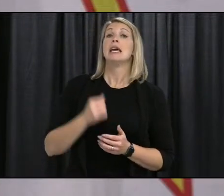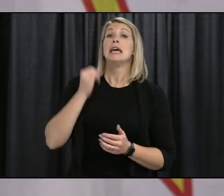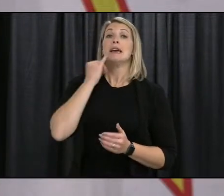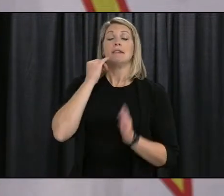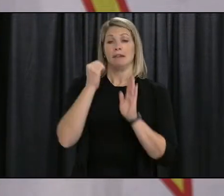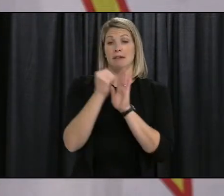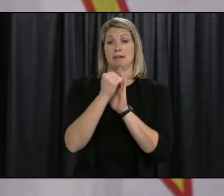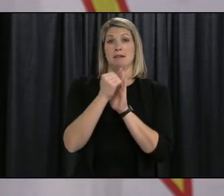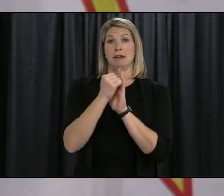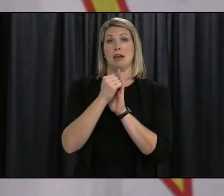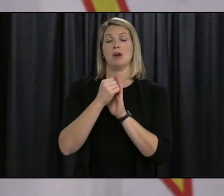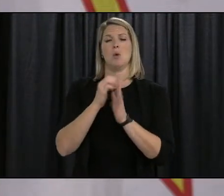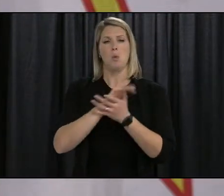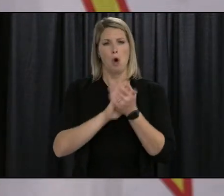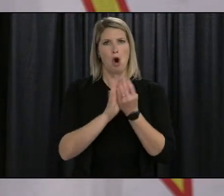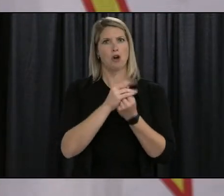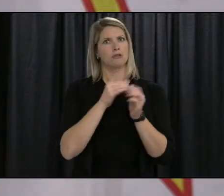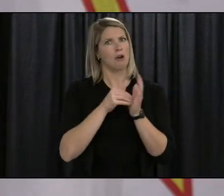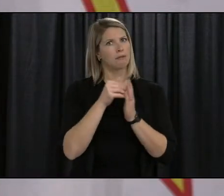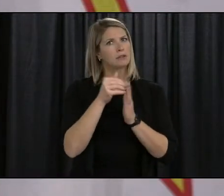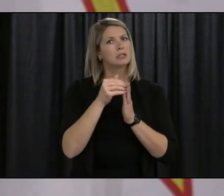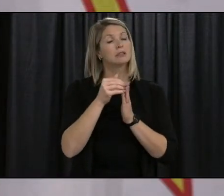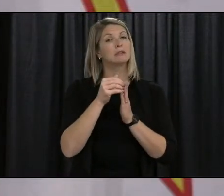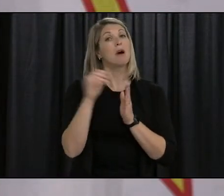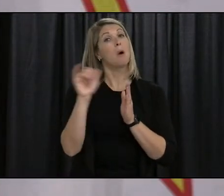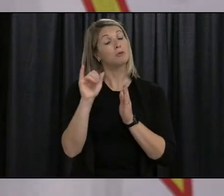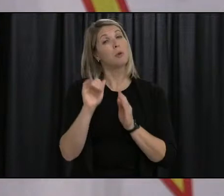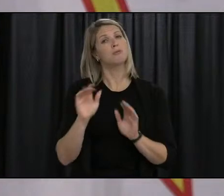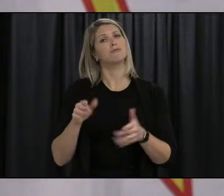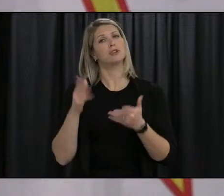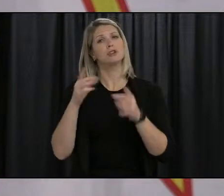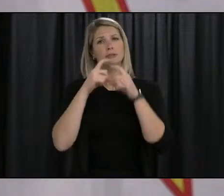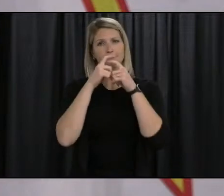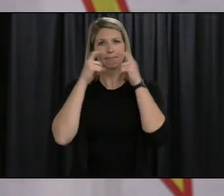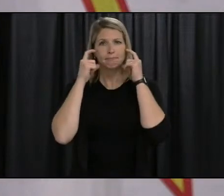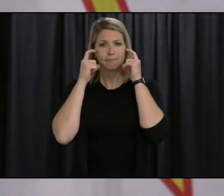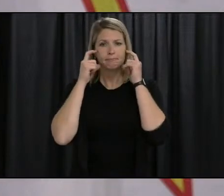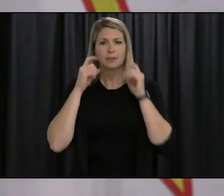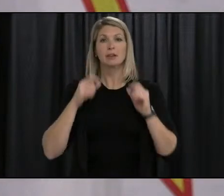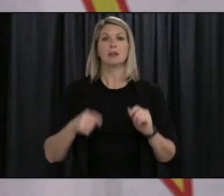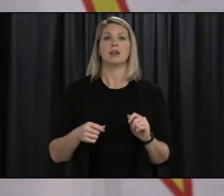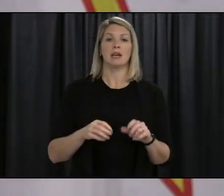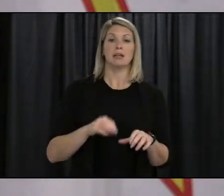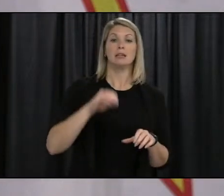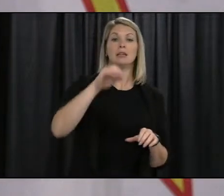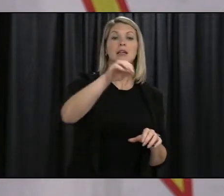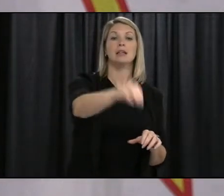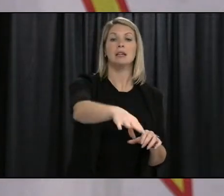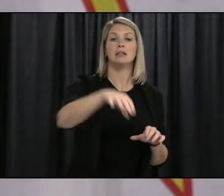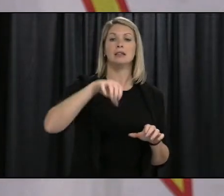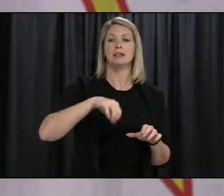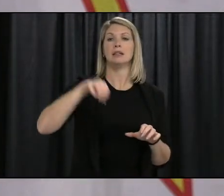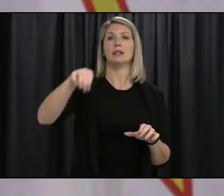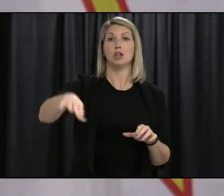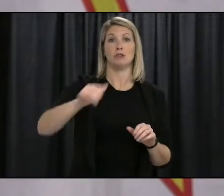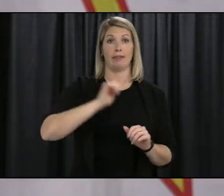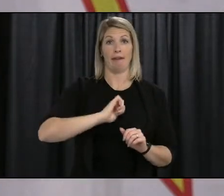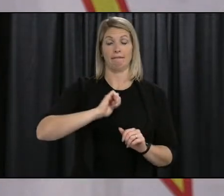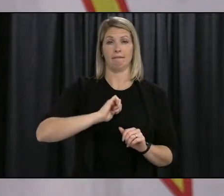when answering the door. Drop the treats directly into the children's bags rather than inviting children to select their own